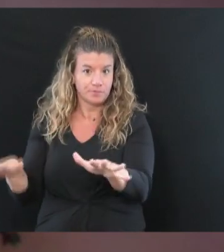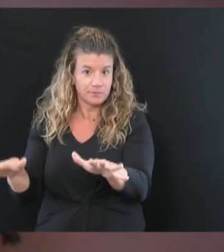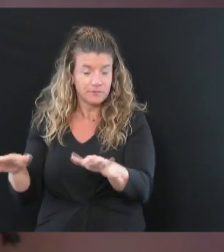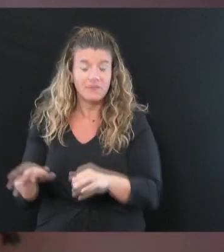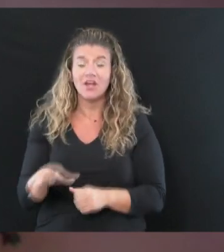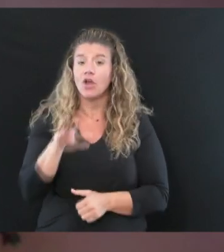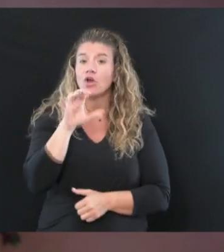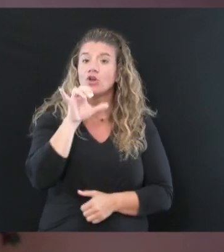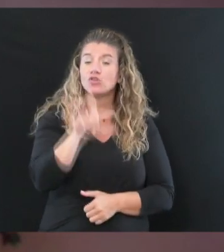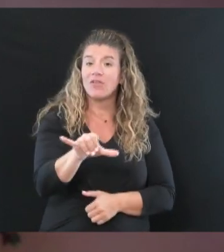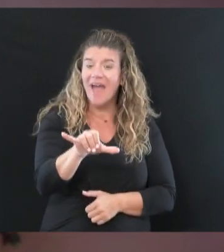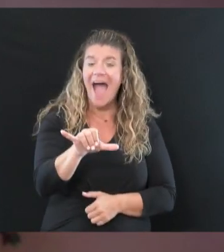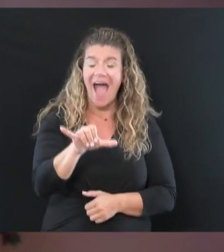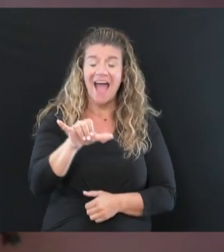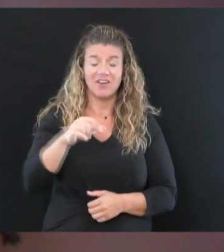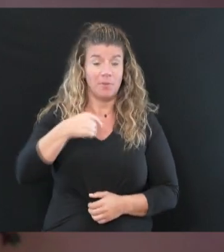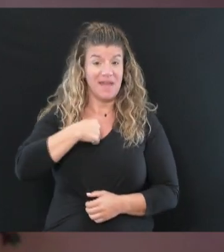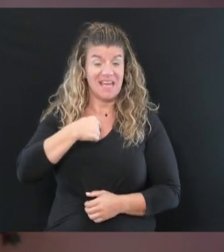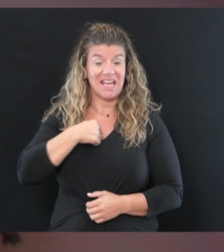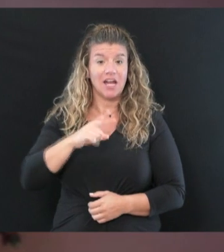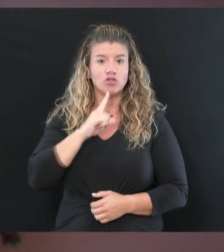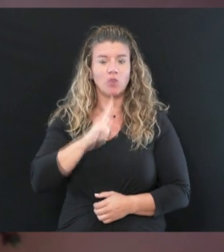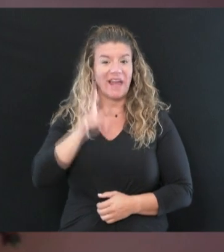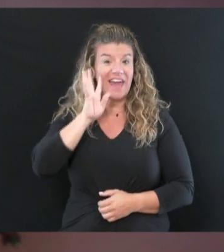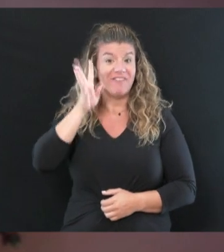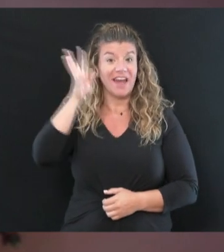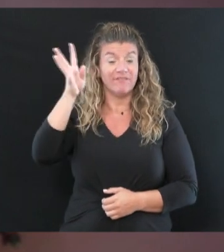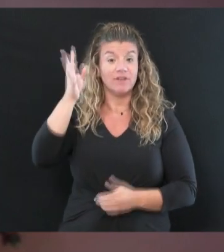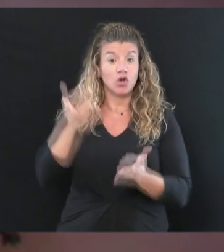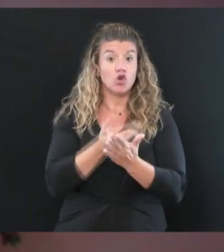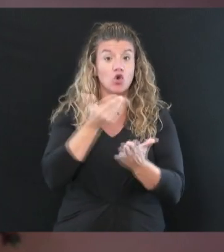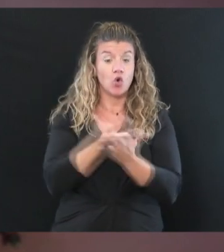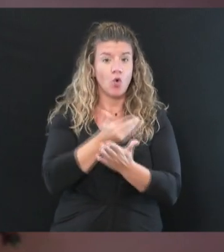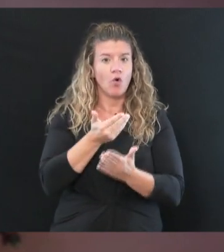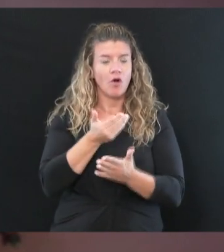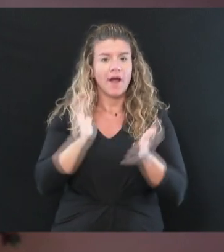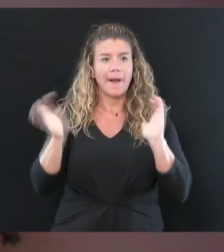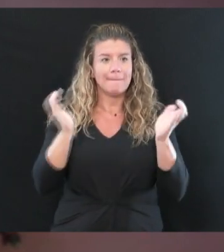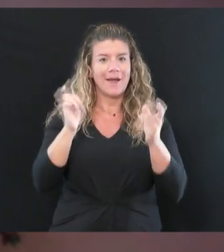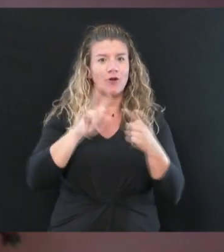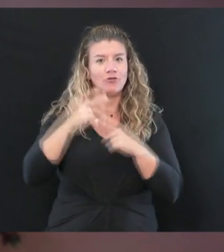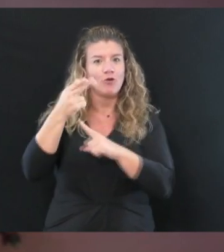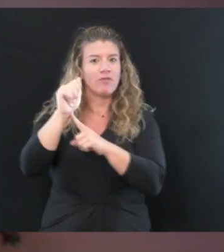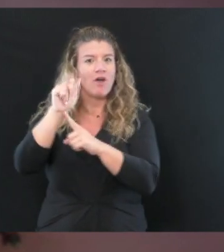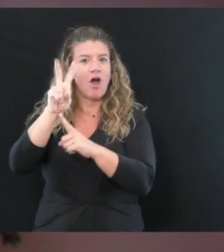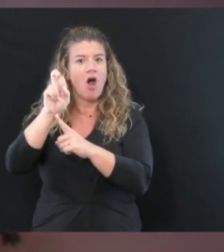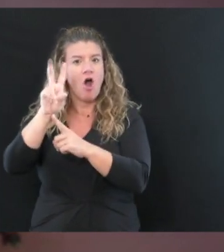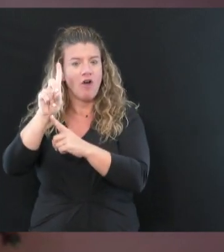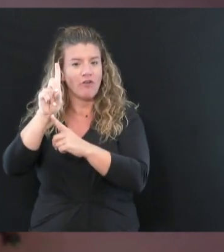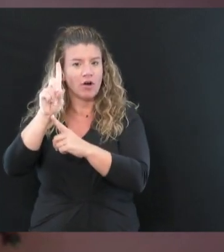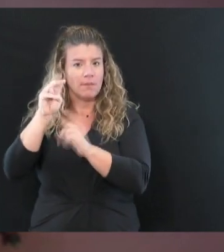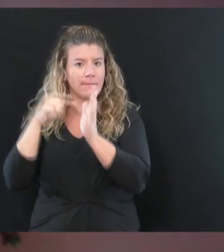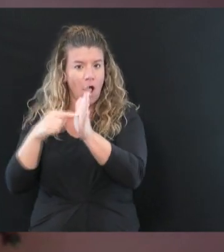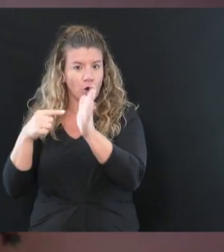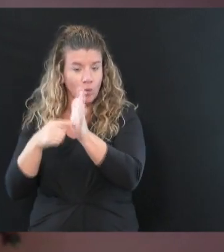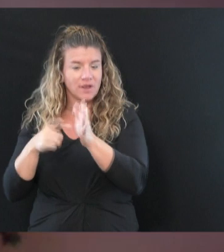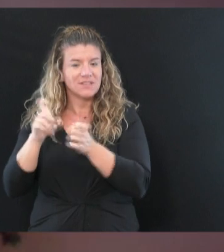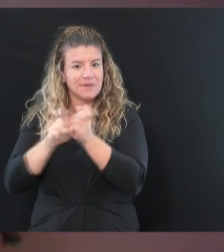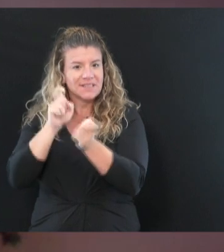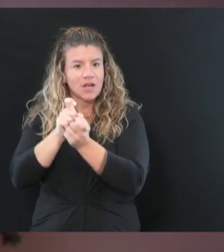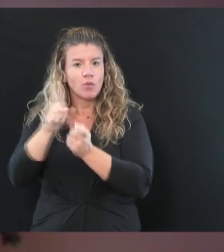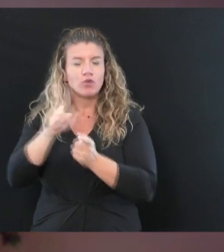is actually, to me, a real innovation from the Harvard model, particularly when it comes to